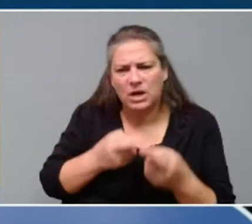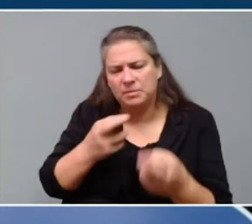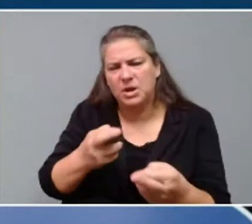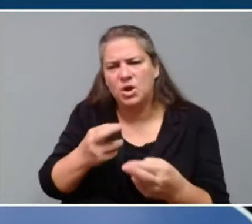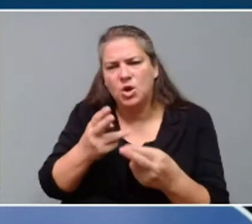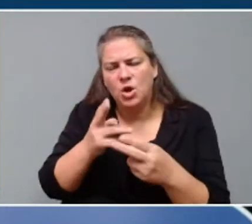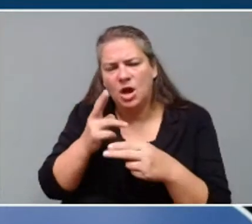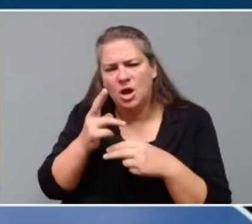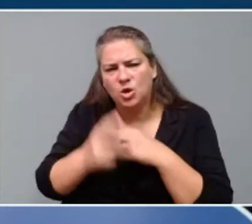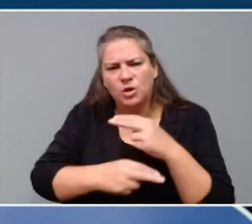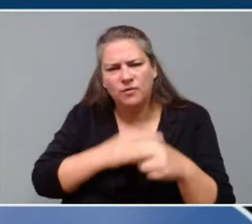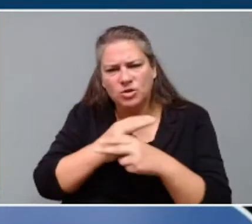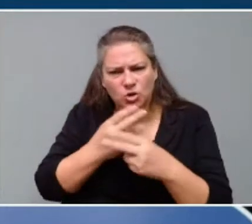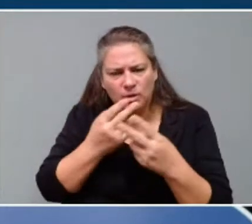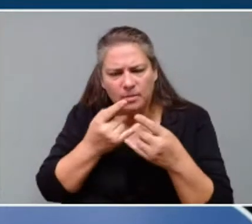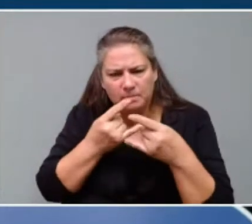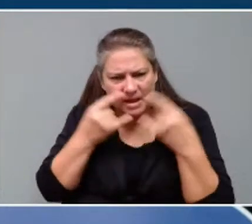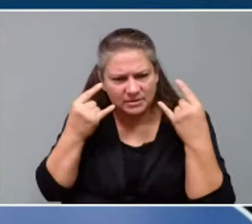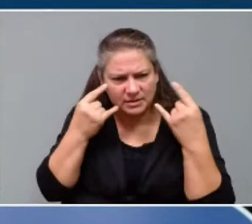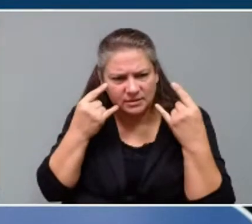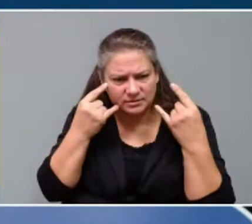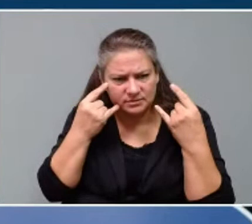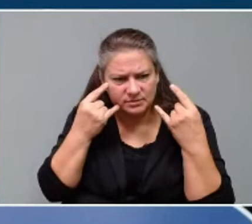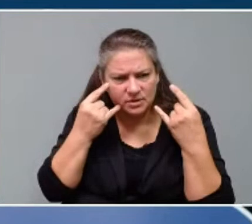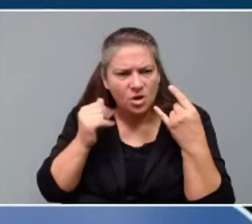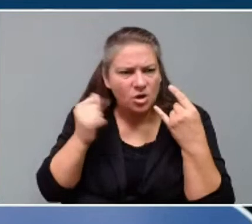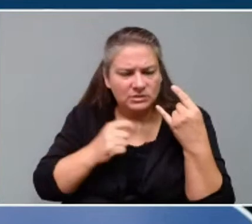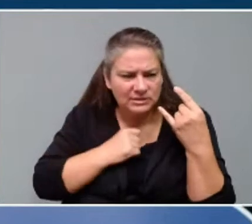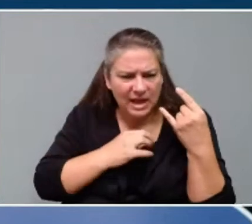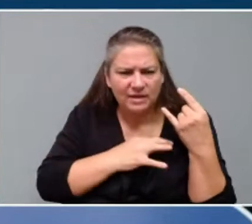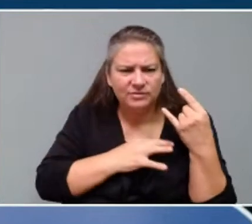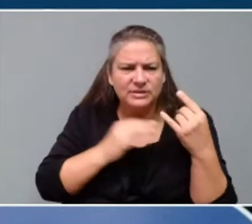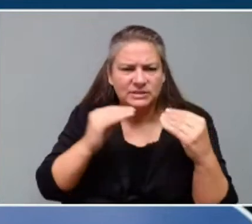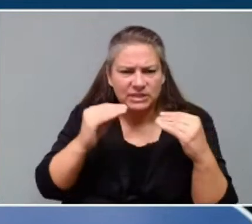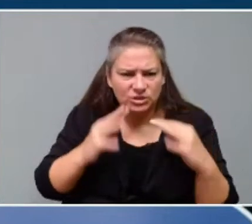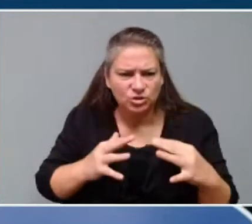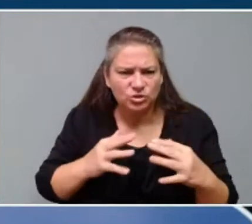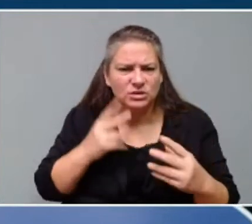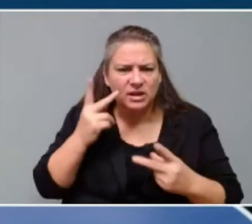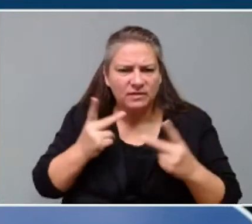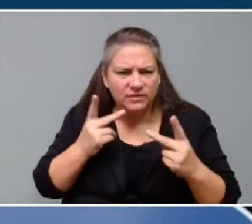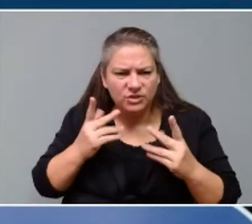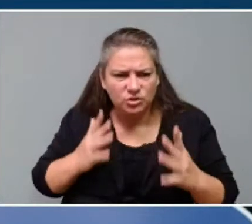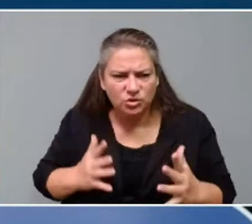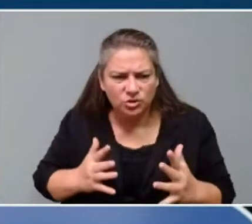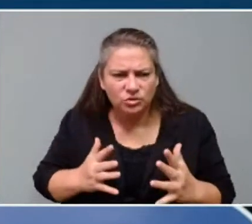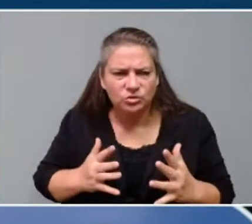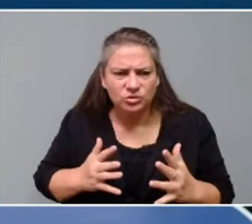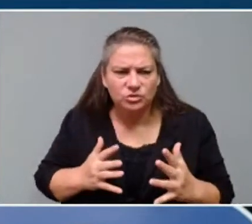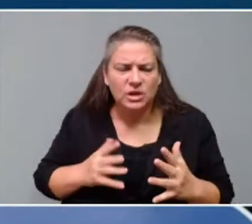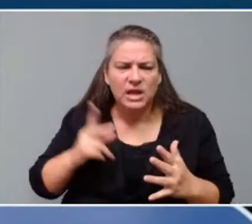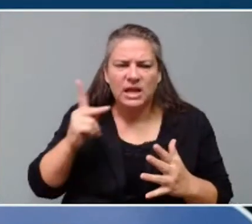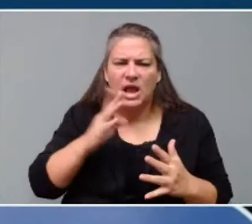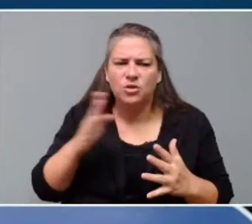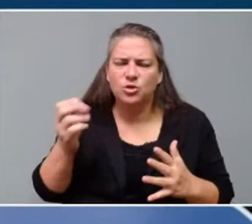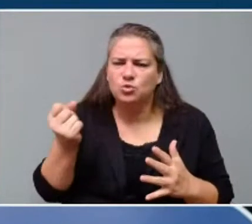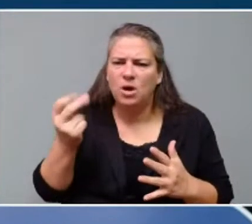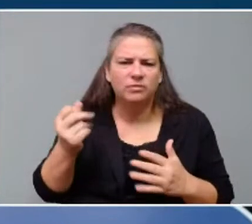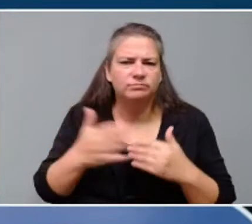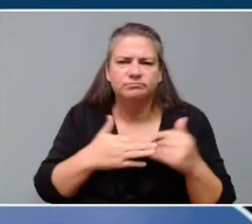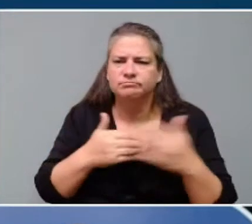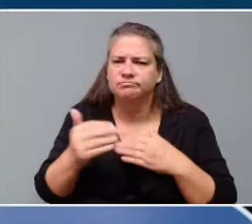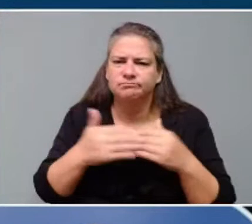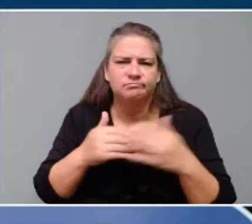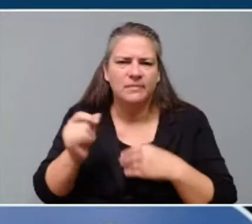students 2 and up, staff and teachers and visitors to K through 12 schools, regardless of vaccination